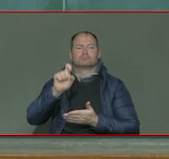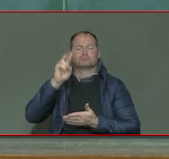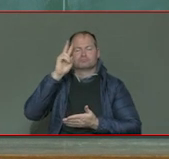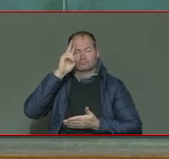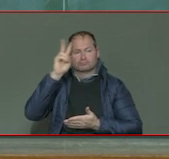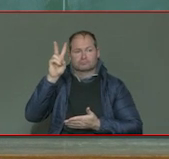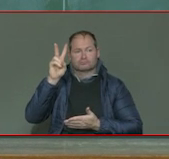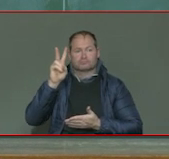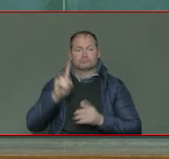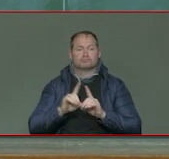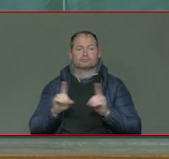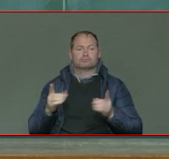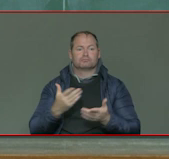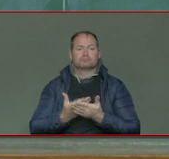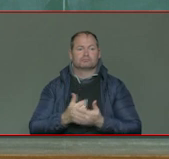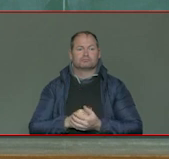That's you.